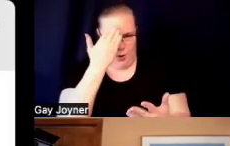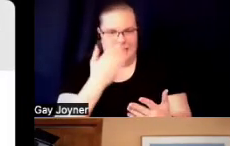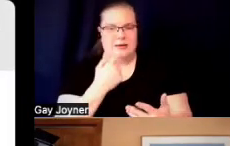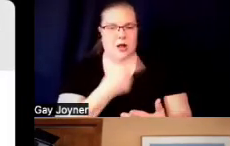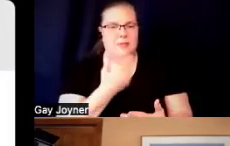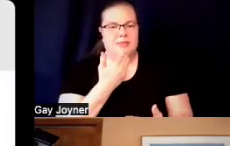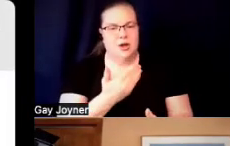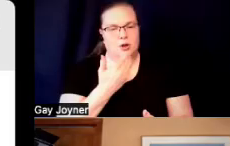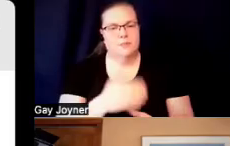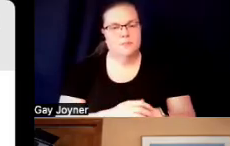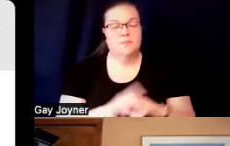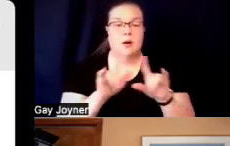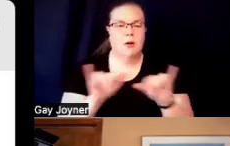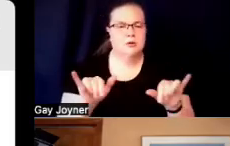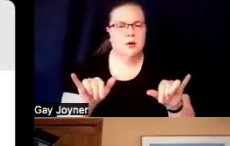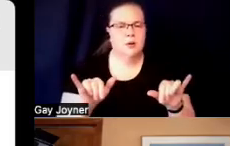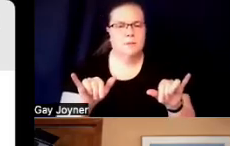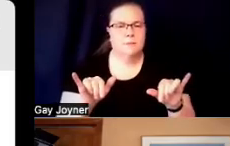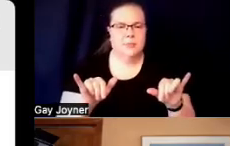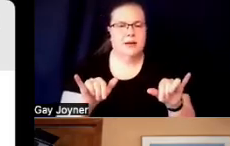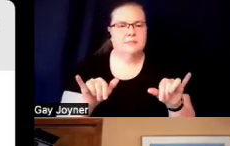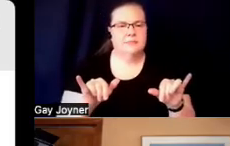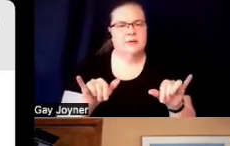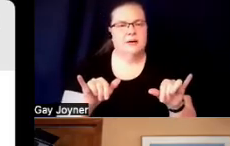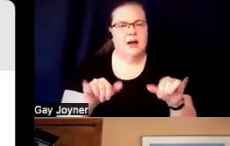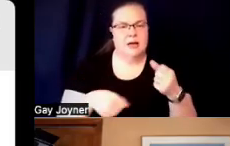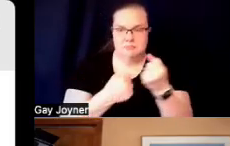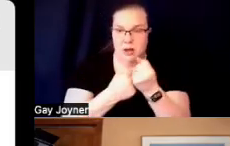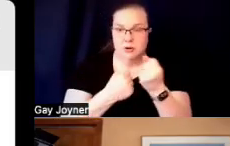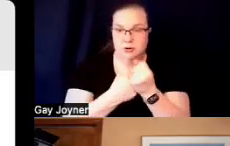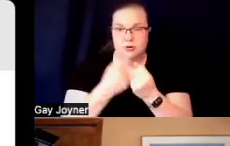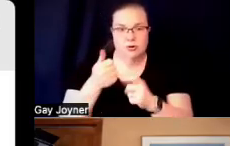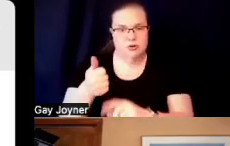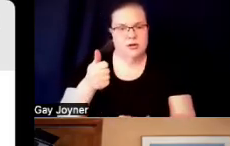And also consider being a sponsor yourself. Just go to